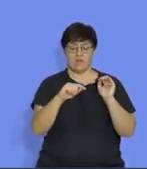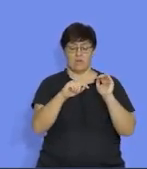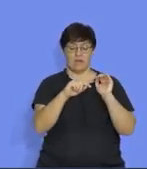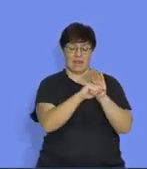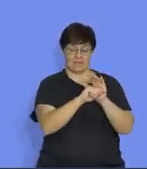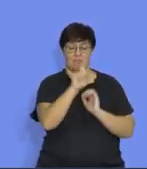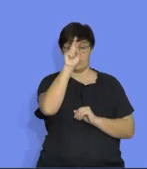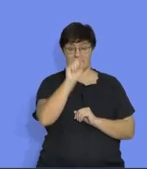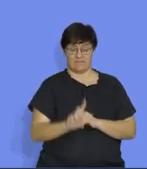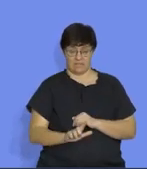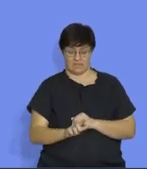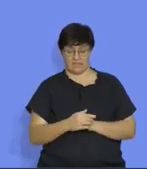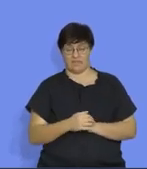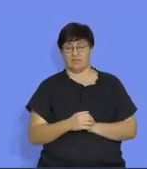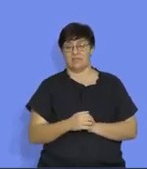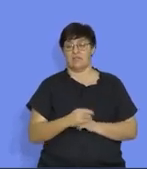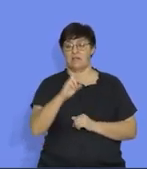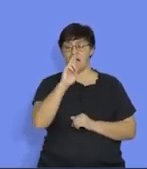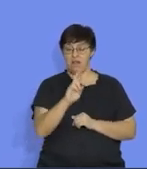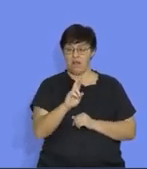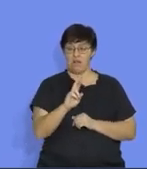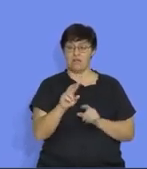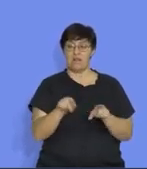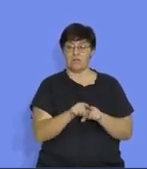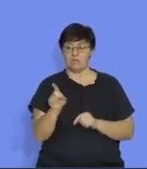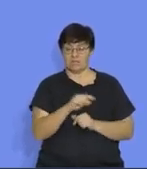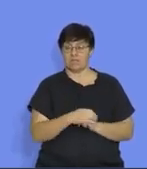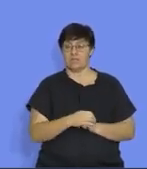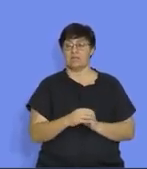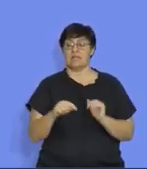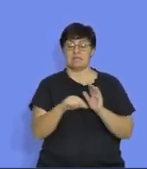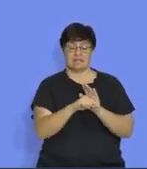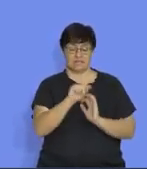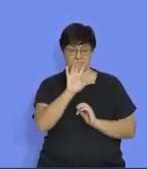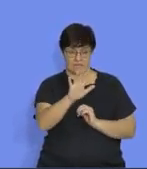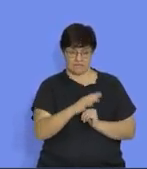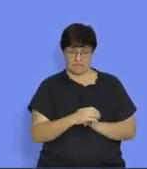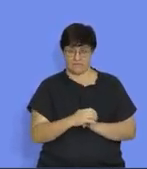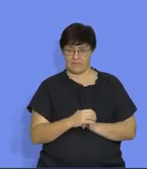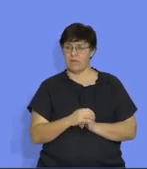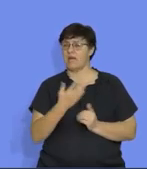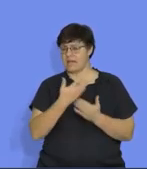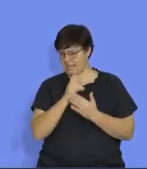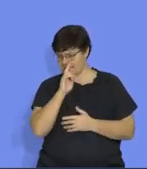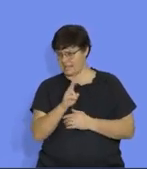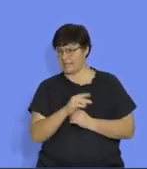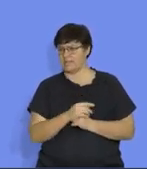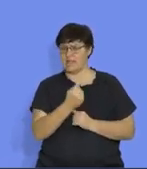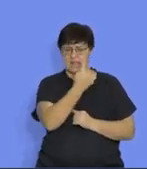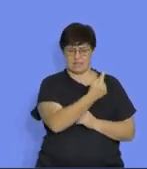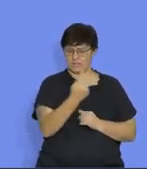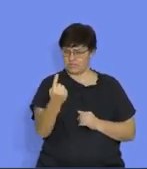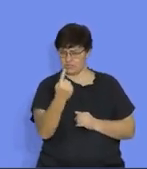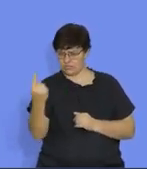seventh. R is actually equal to negative 5. Because I can see that between each of